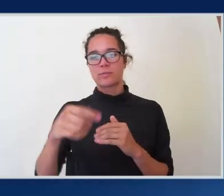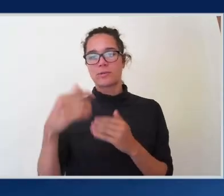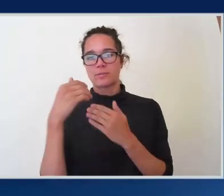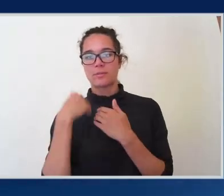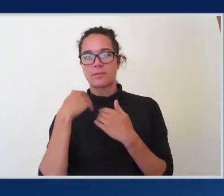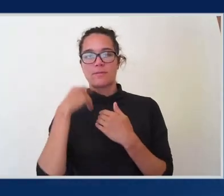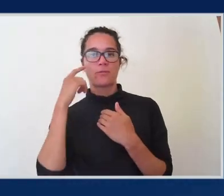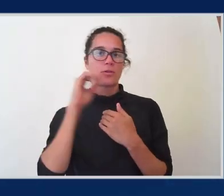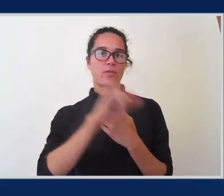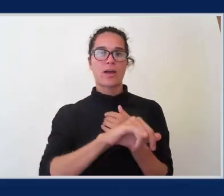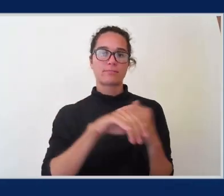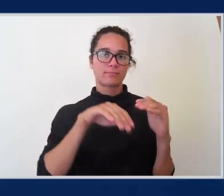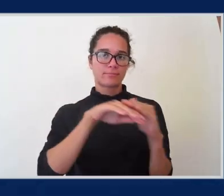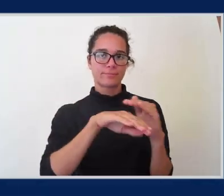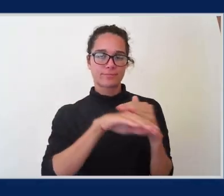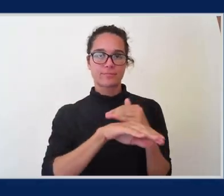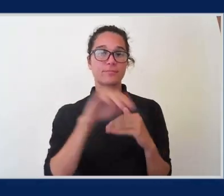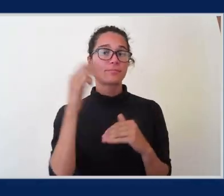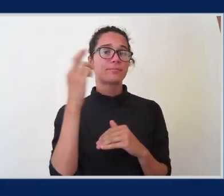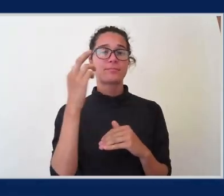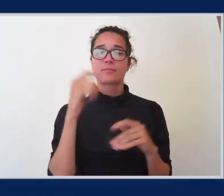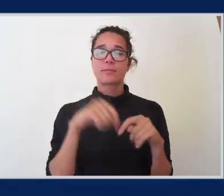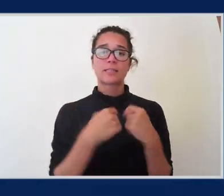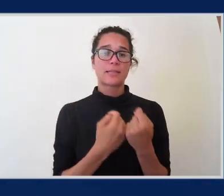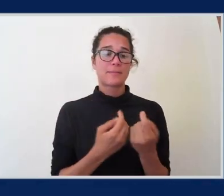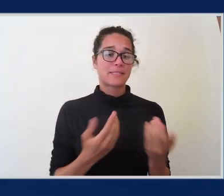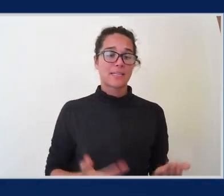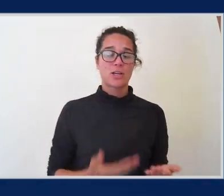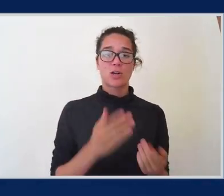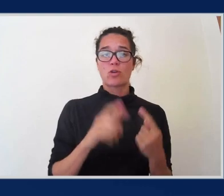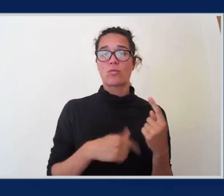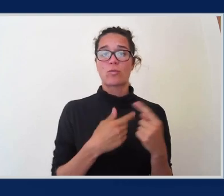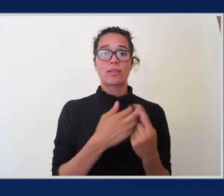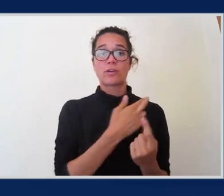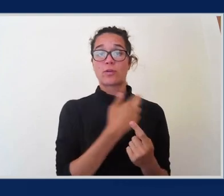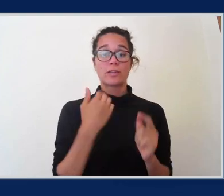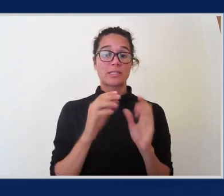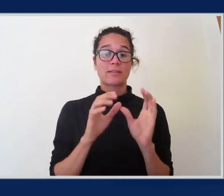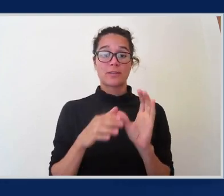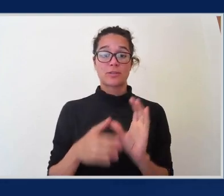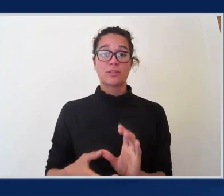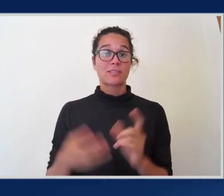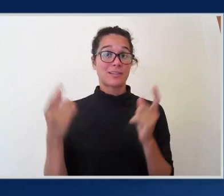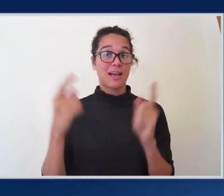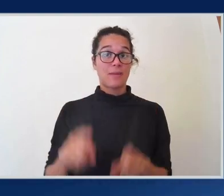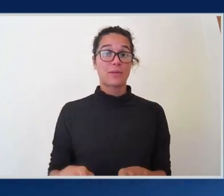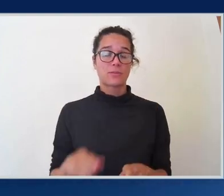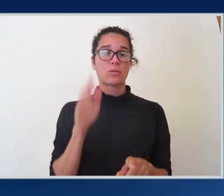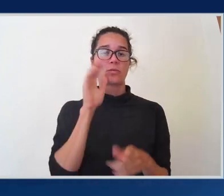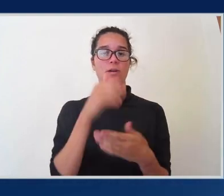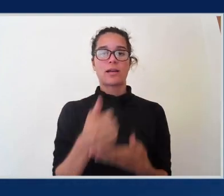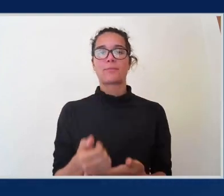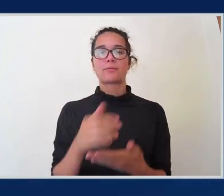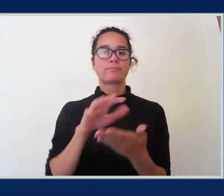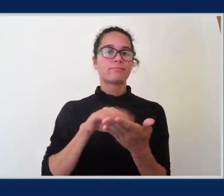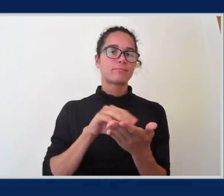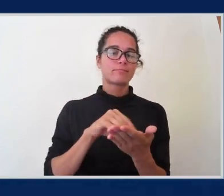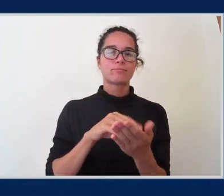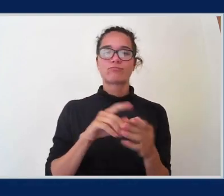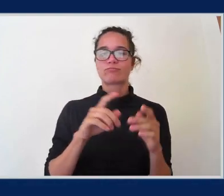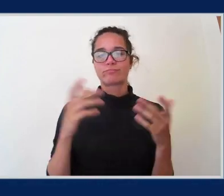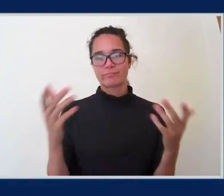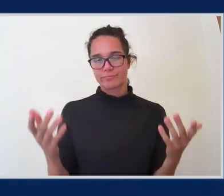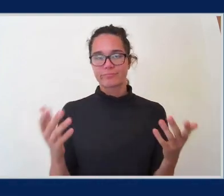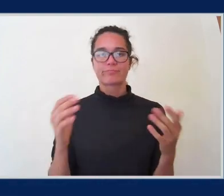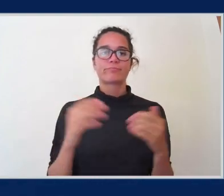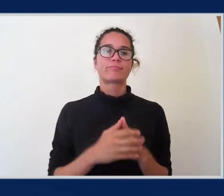to help you when those misconfigurations may happen, and to help you learn from it and so on. So onto the